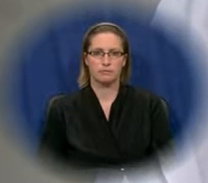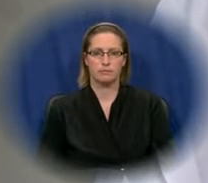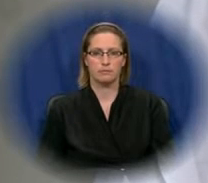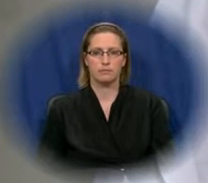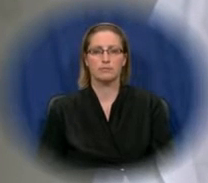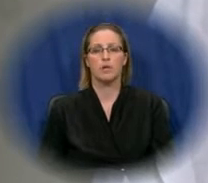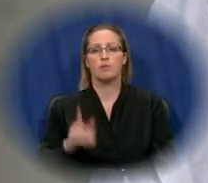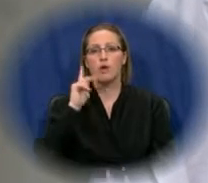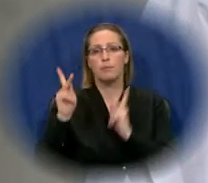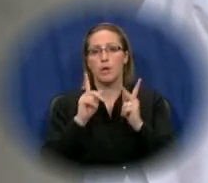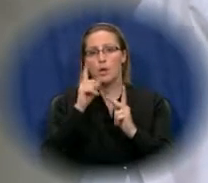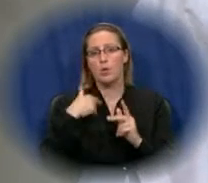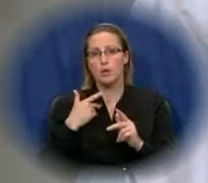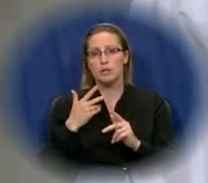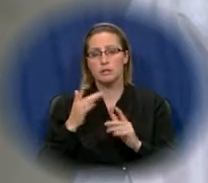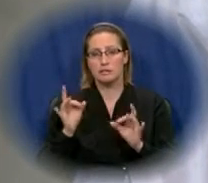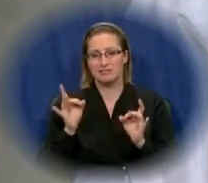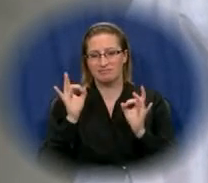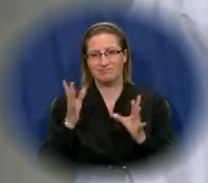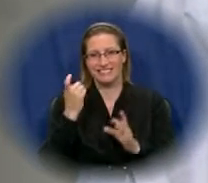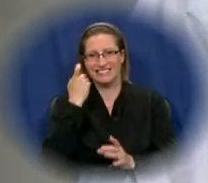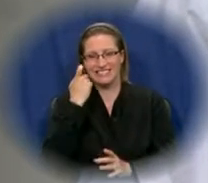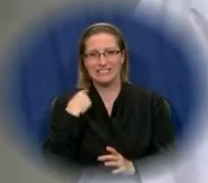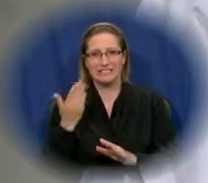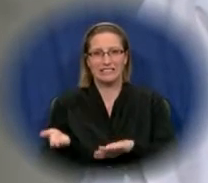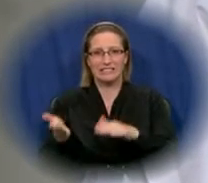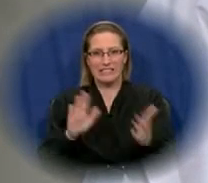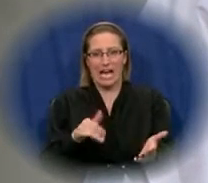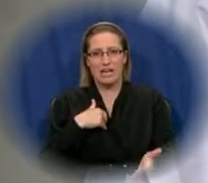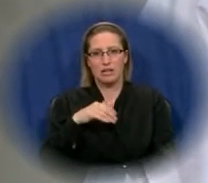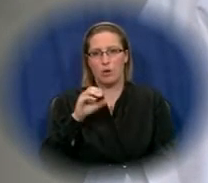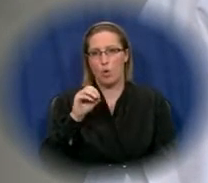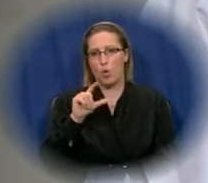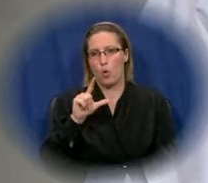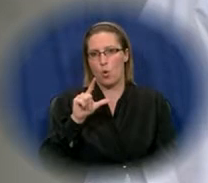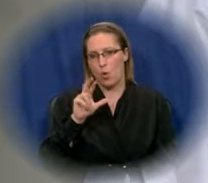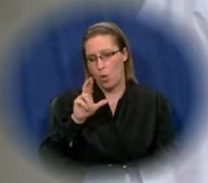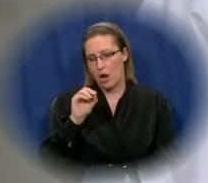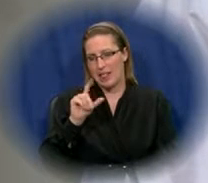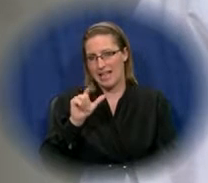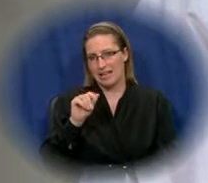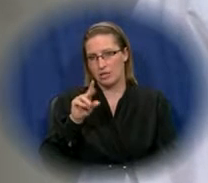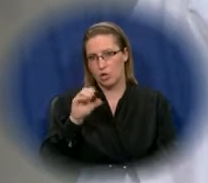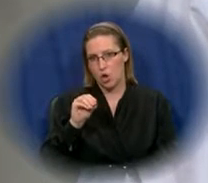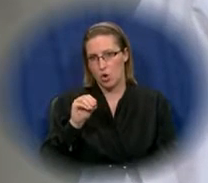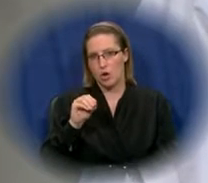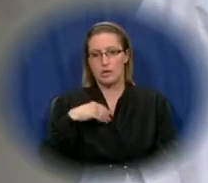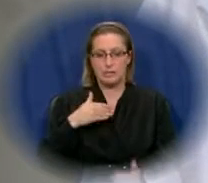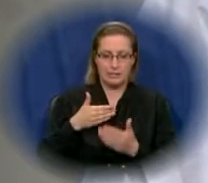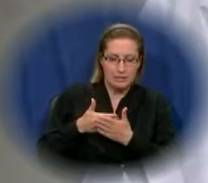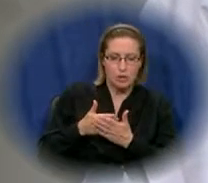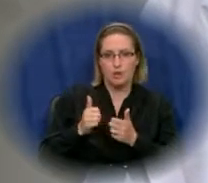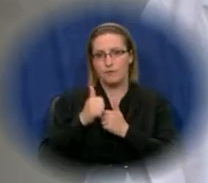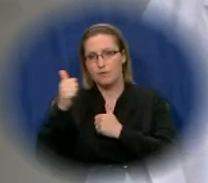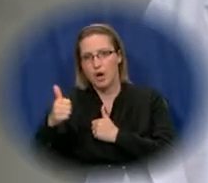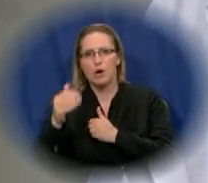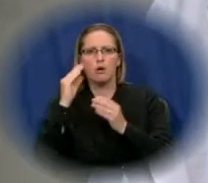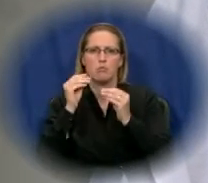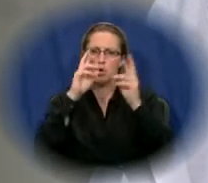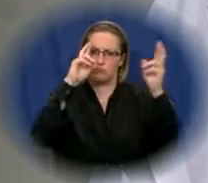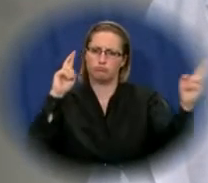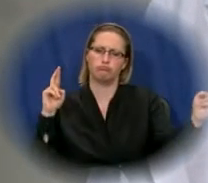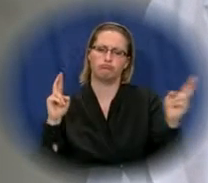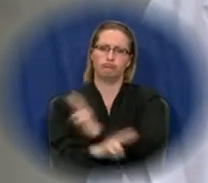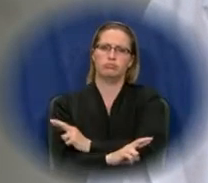For the victims of horror and violence in Orlando and in communities near and far, for a greater respect for all